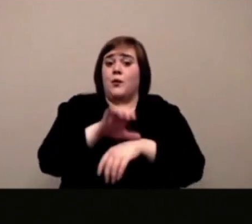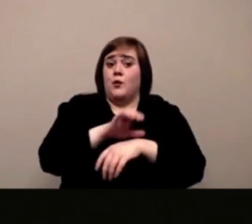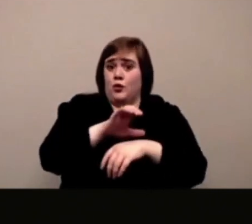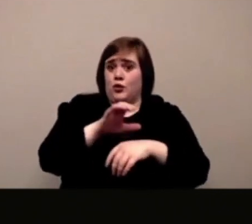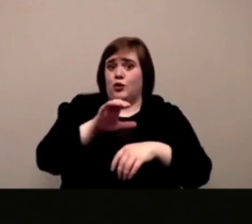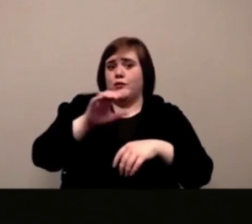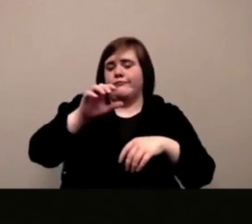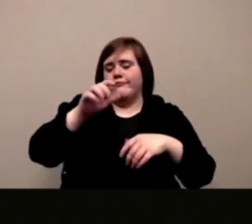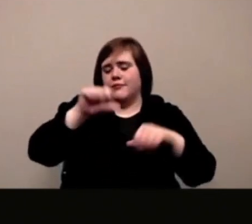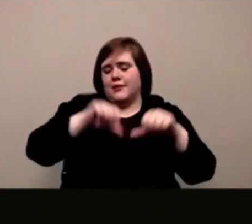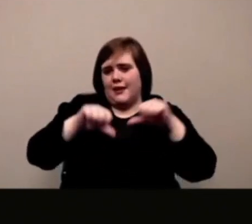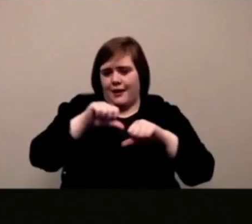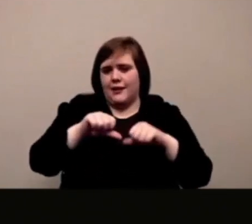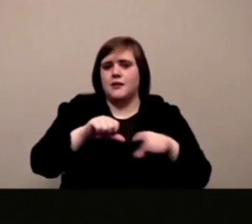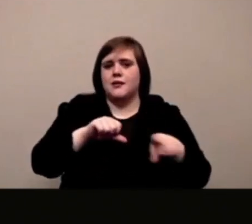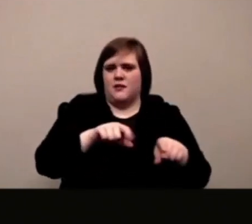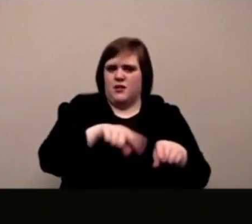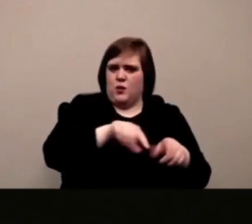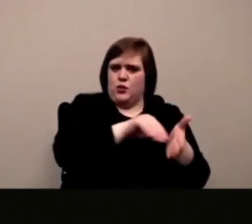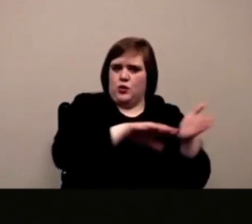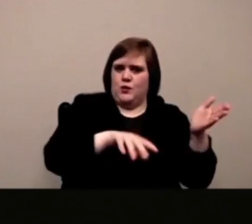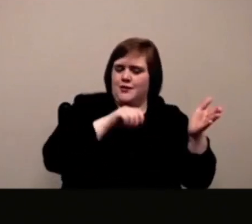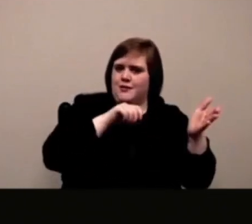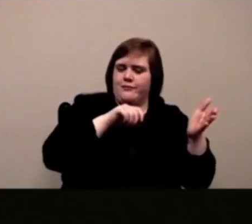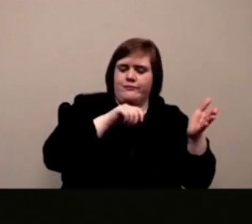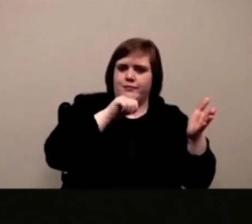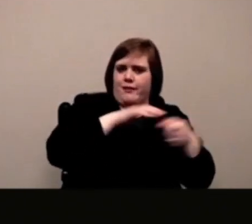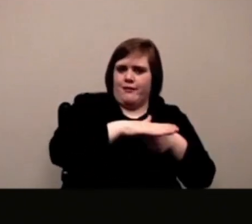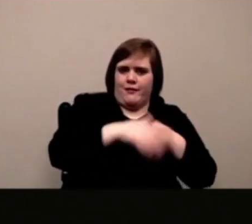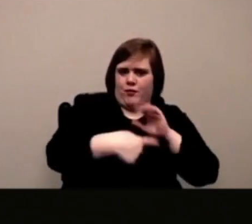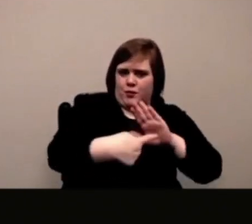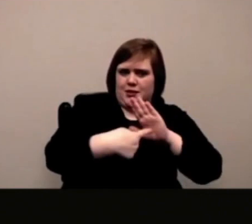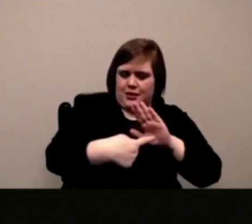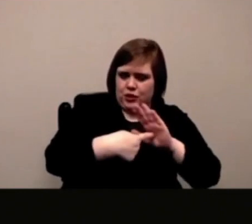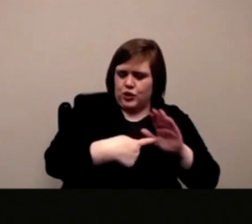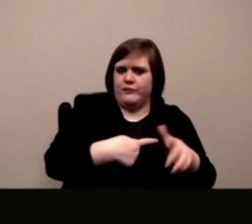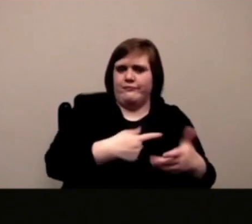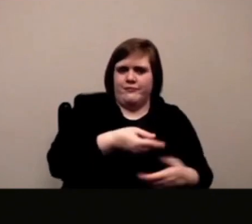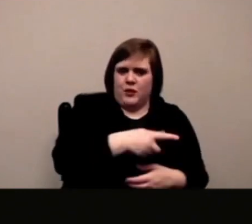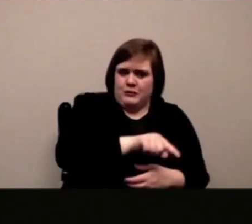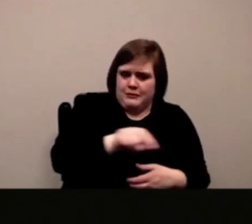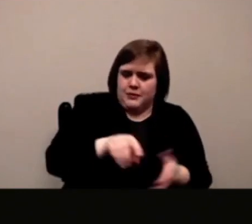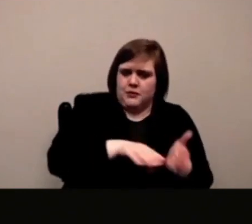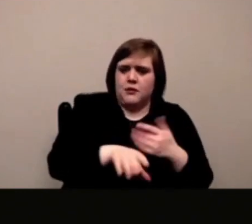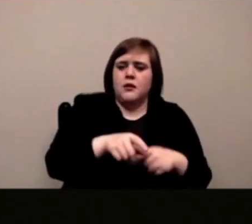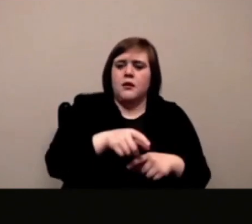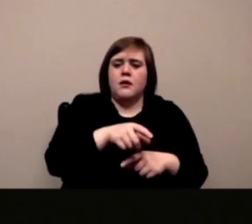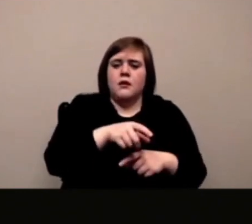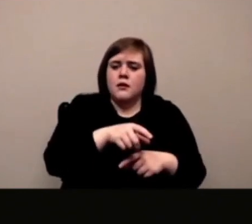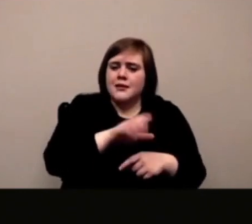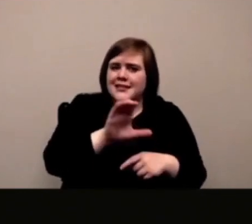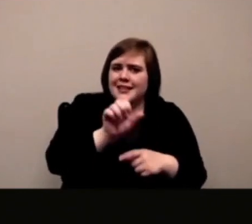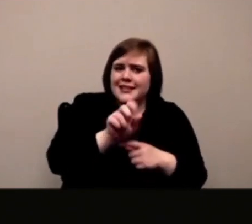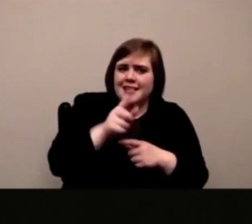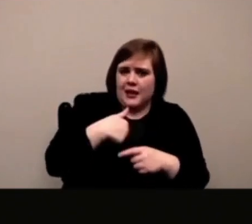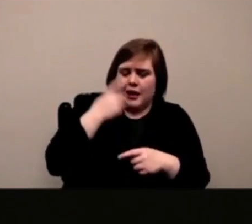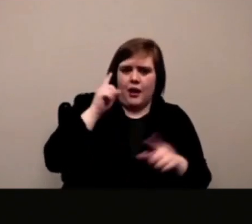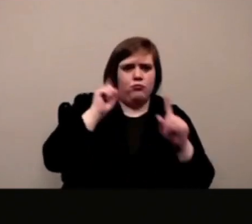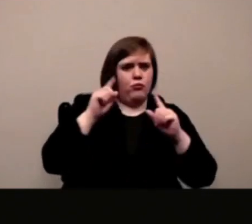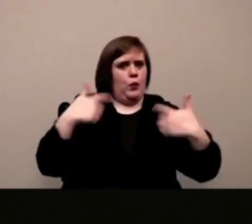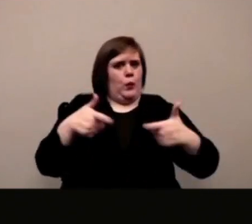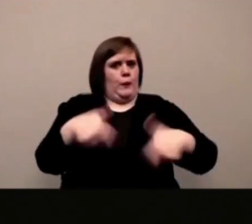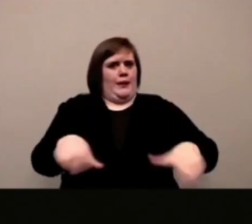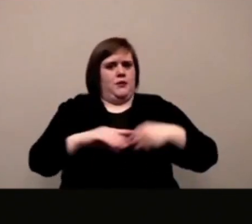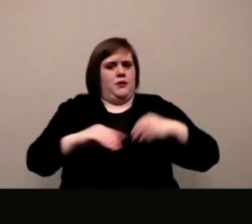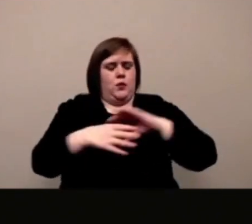from underrepresented groups? And Victor, Coach Hicks, I'm coming to you first because, at CSTA, I heard a whole story about you